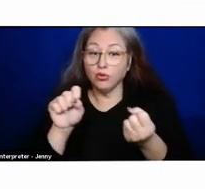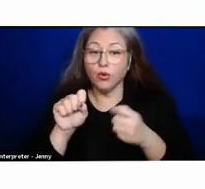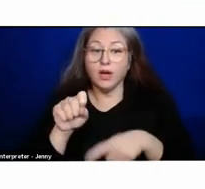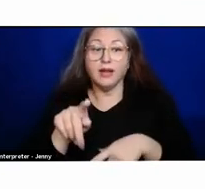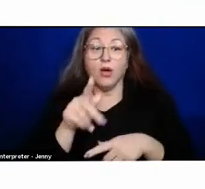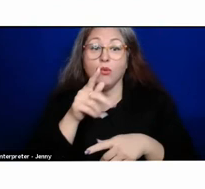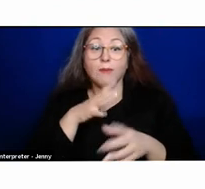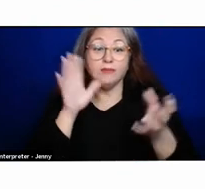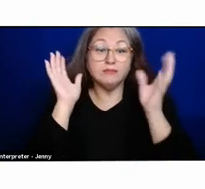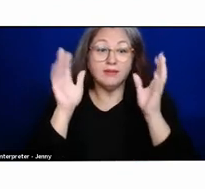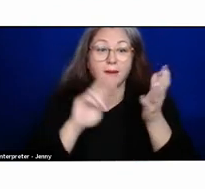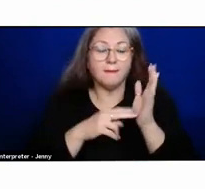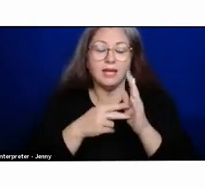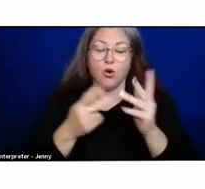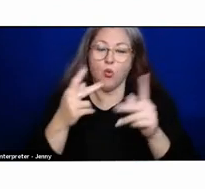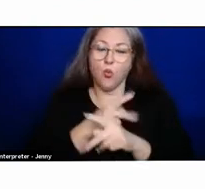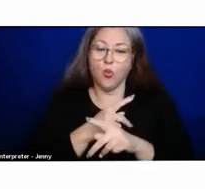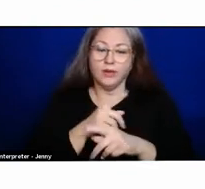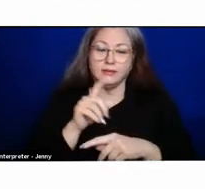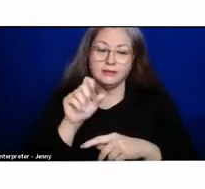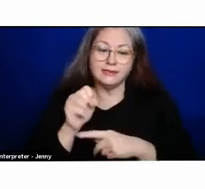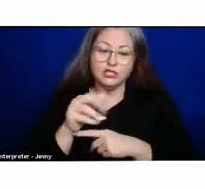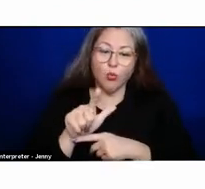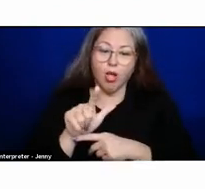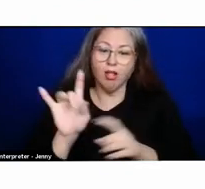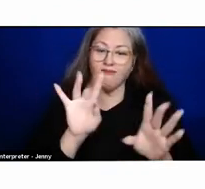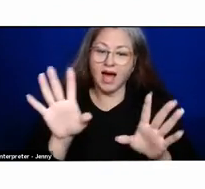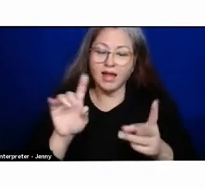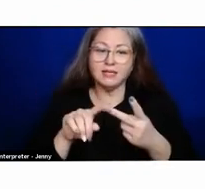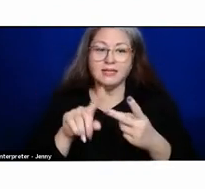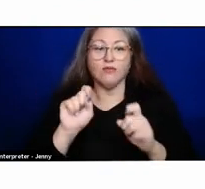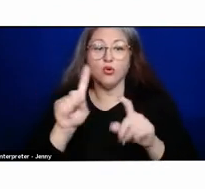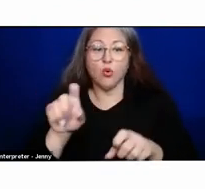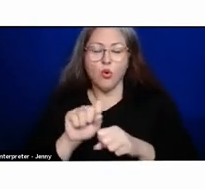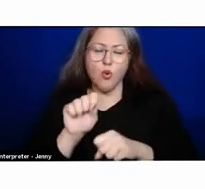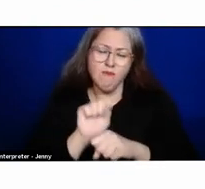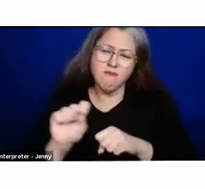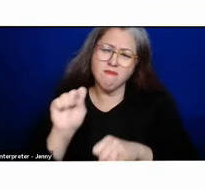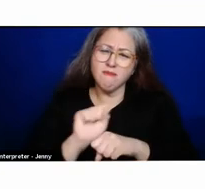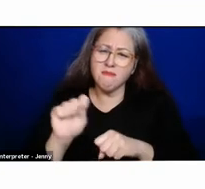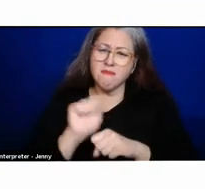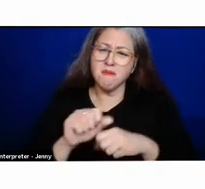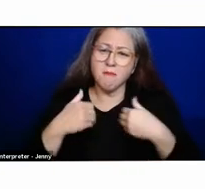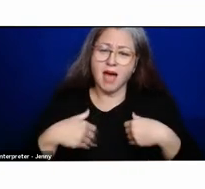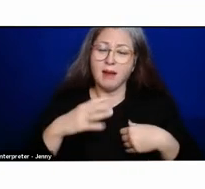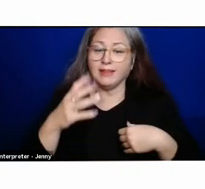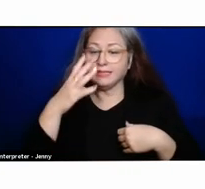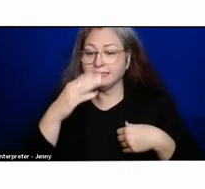meant an increase in sexual violence, and it means going to work to perform backbreaking labor after sleeping on the